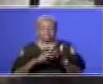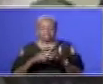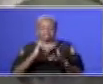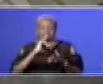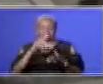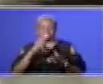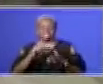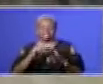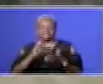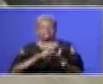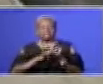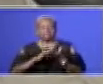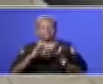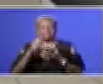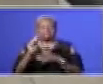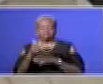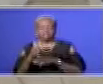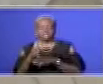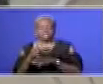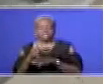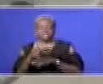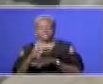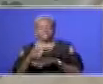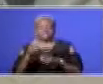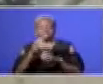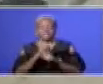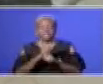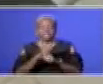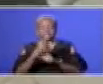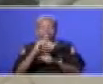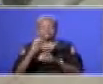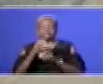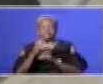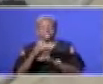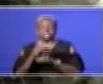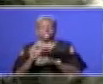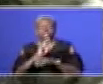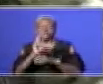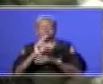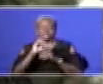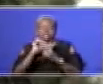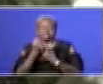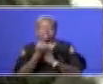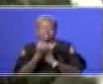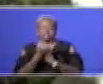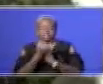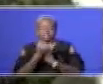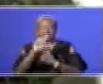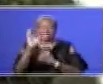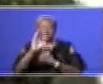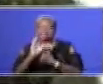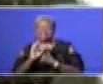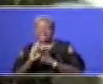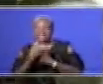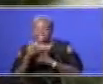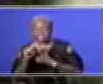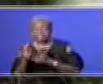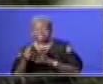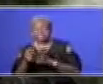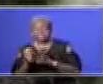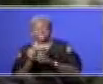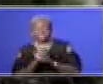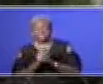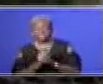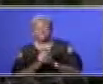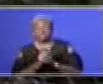fish. And what you're doing is trying to get the fish acclimated into the environment that you want to put it in. Right here we have 2 tanks. These are